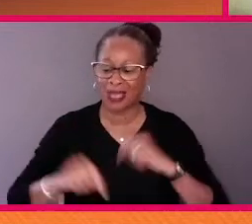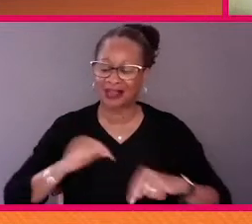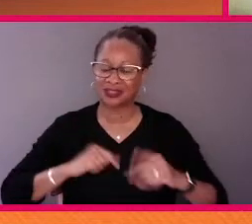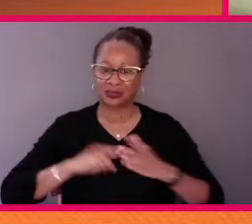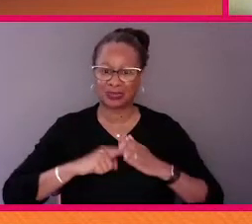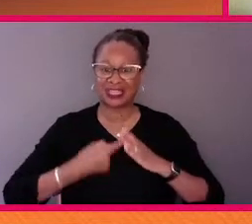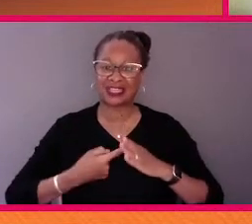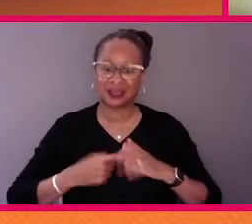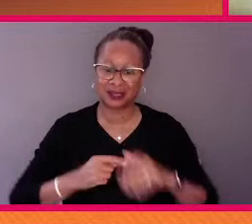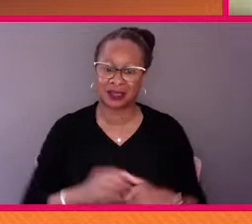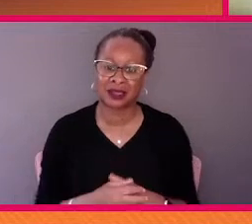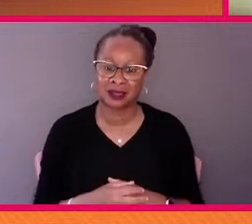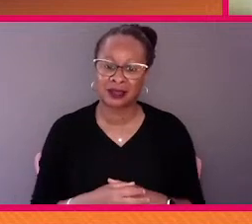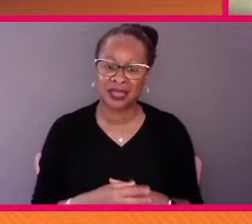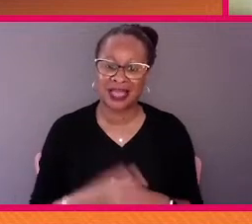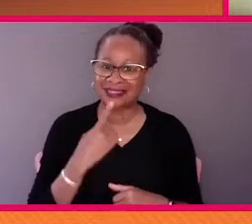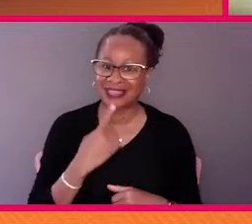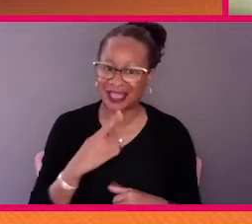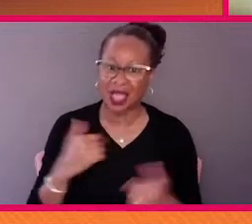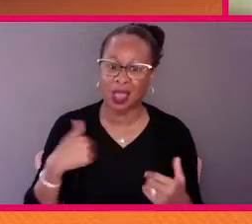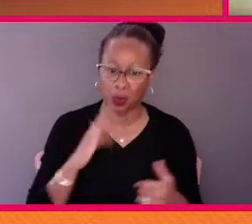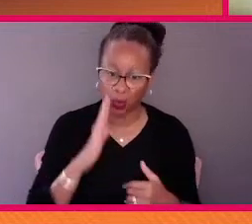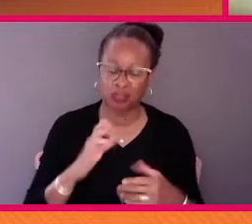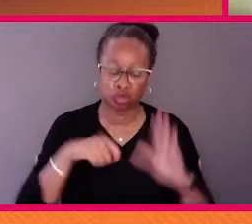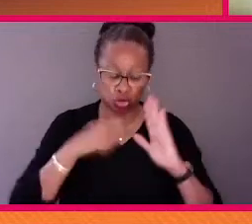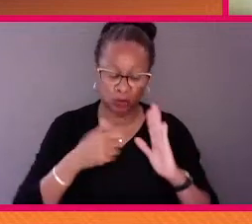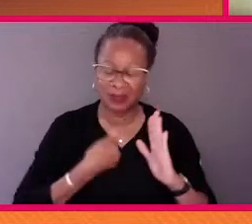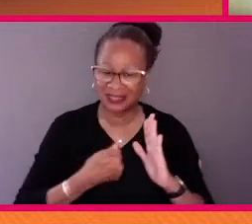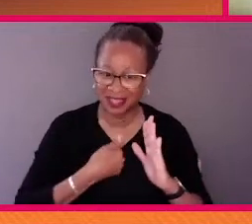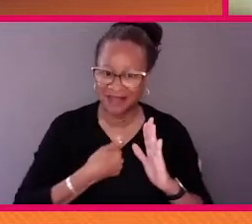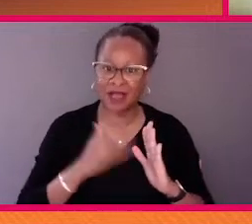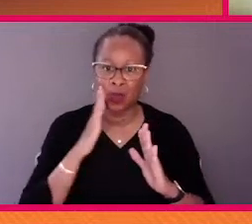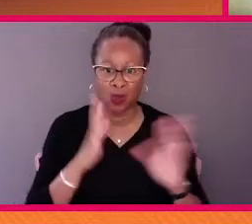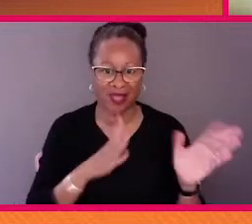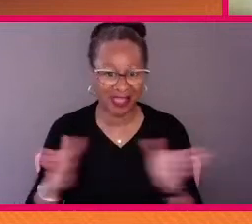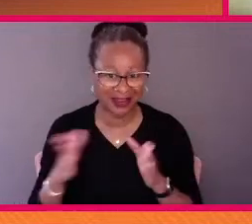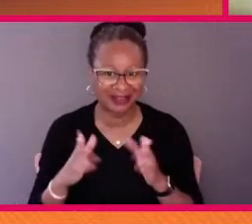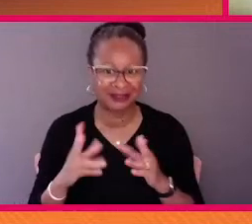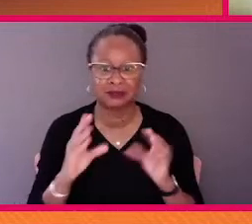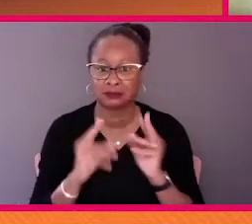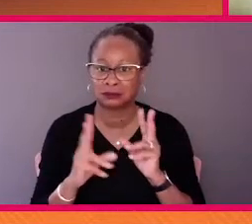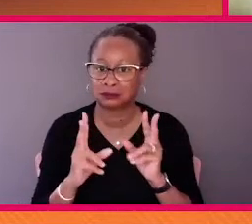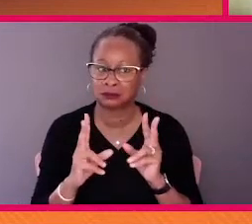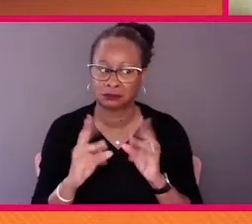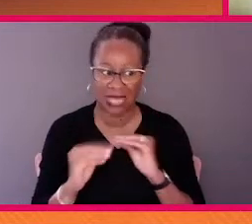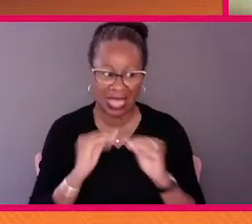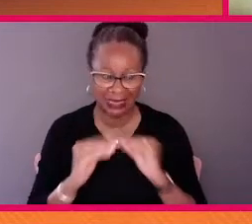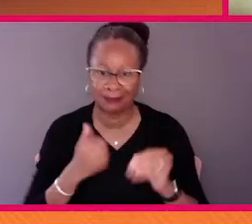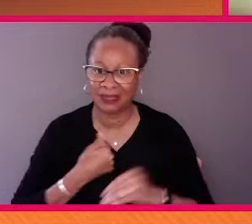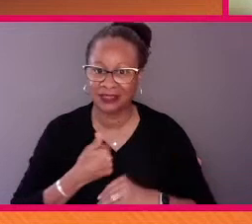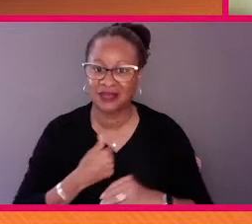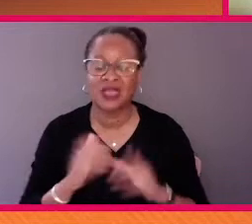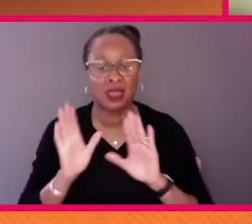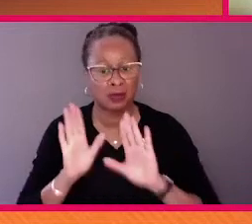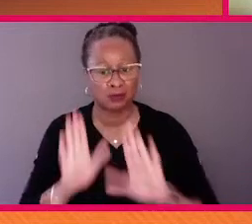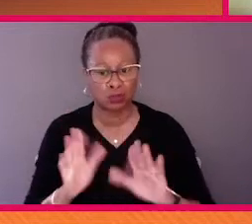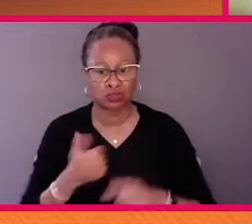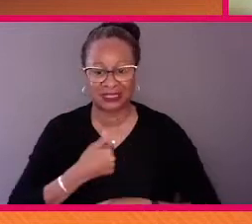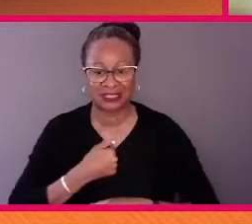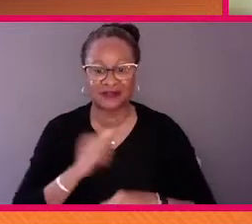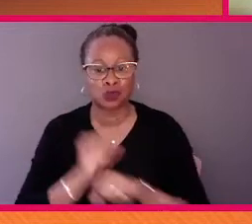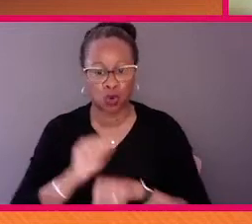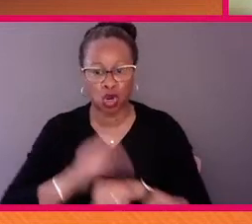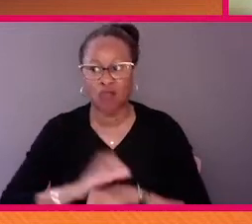speak, and say I was going to shoot it myself, say I was going to edit it myself, and really kind of push myself to work on the craft